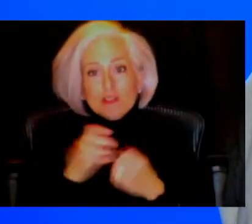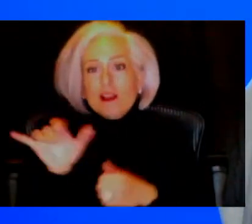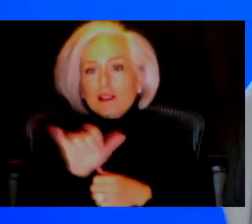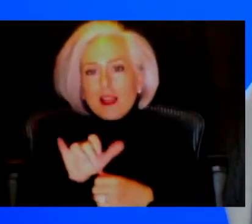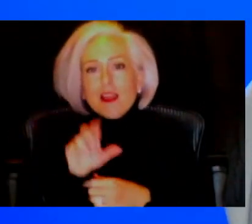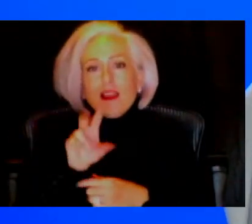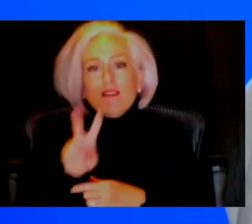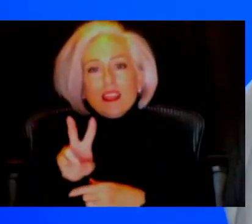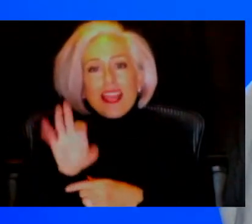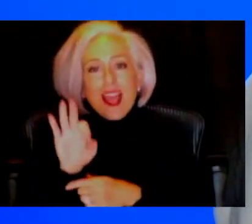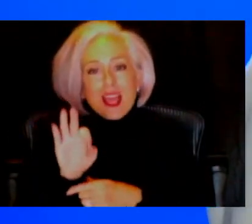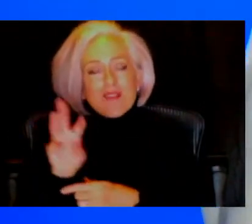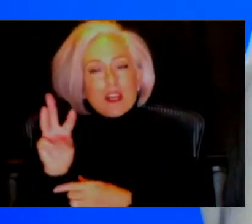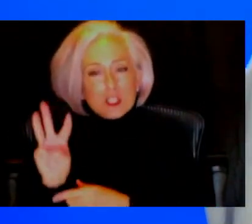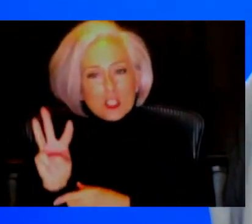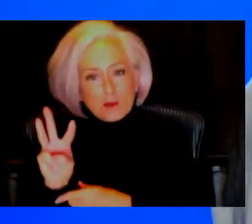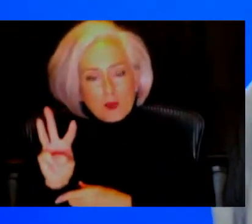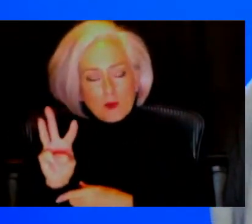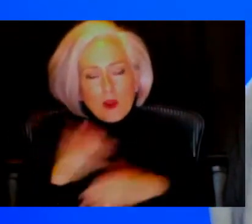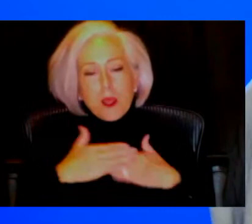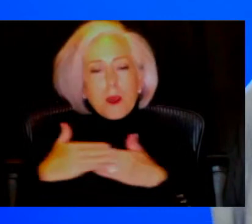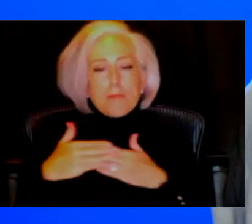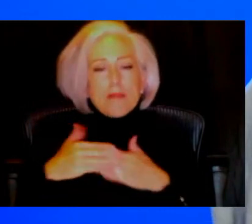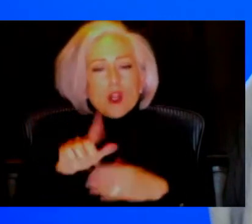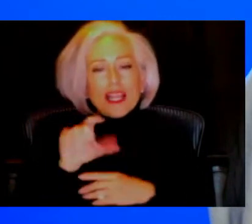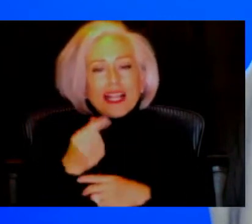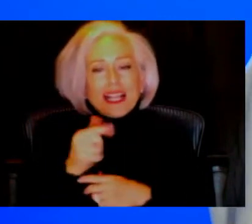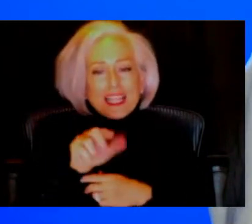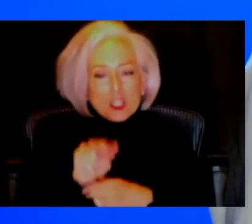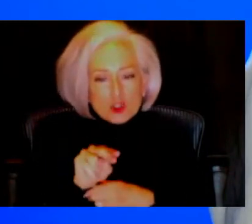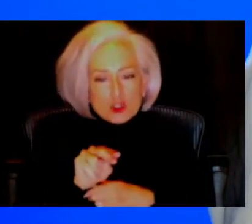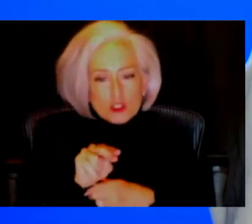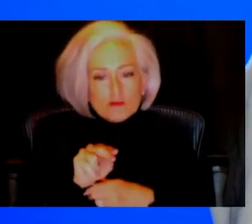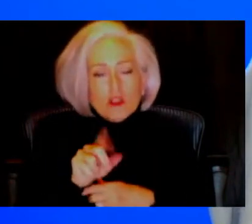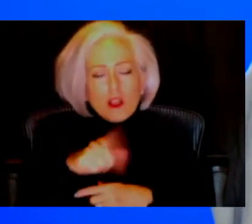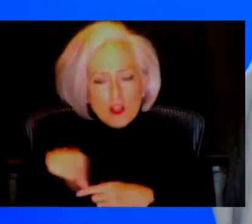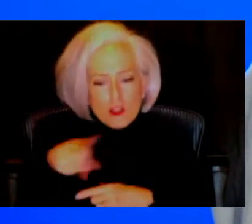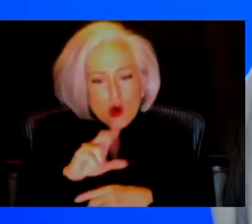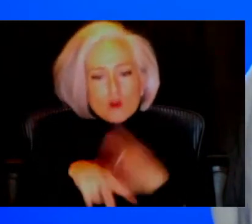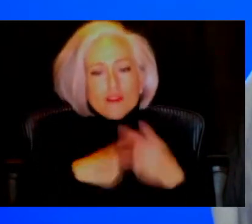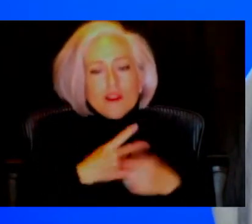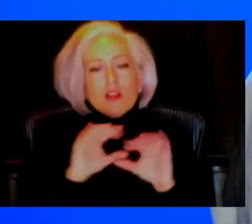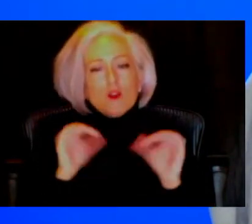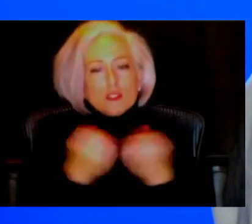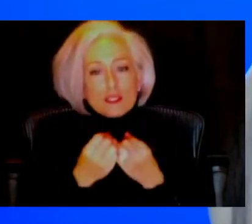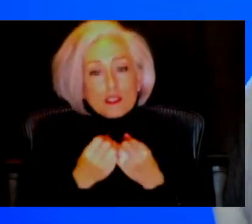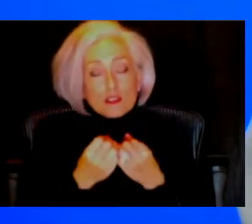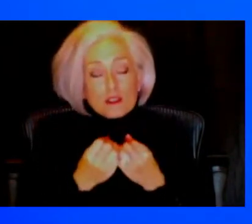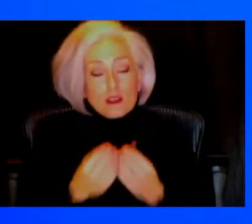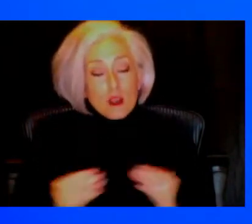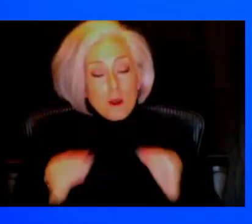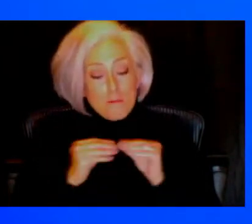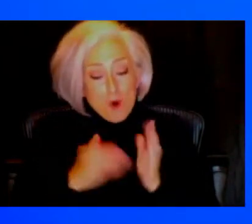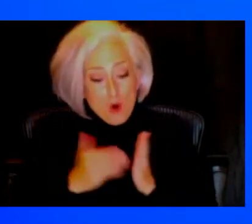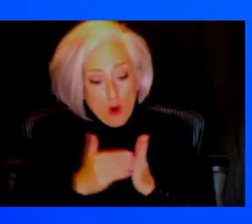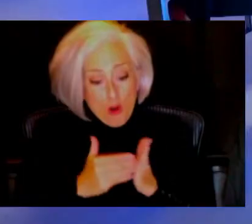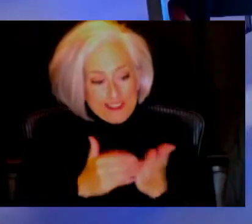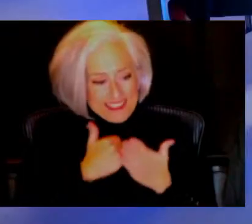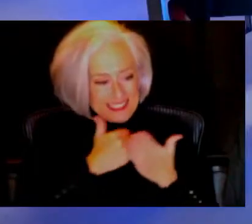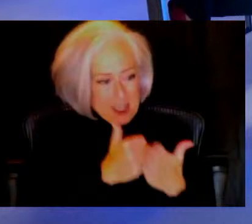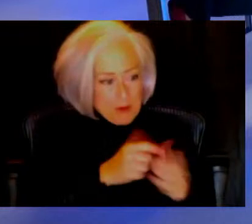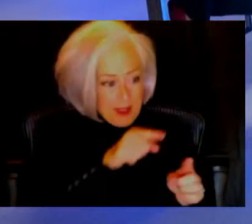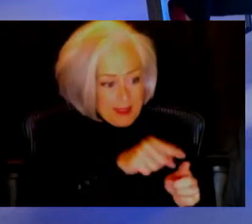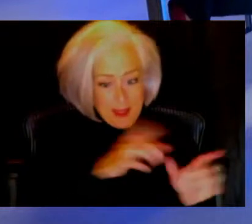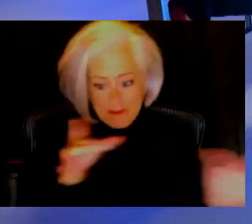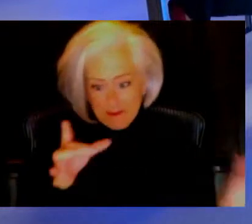VFW or American Legion, all of those organizations. More often it's making those connections. So you're saying don't miss an